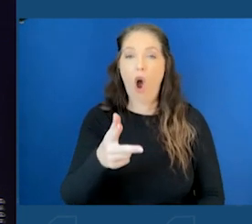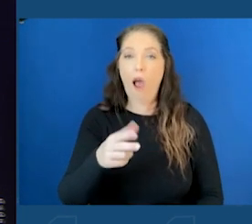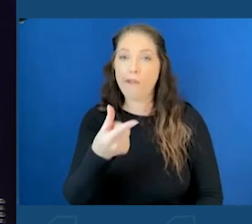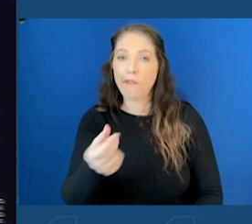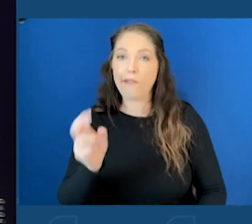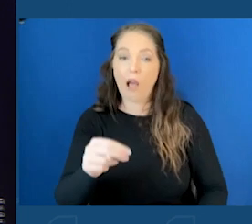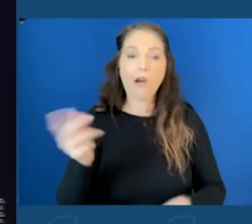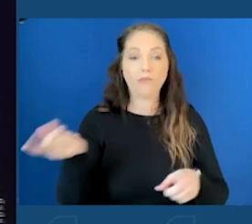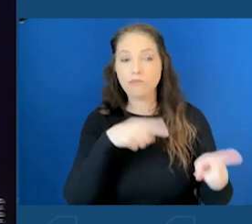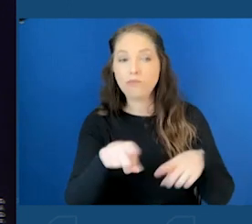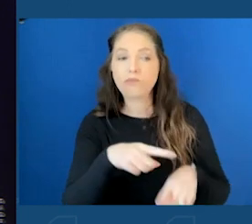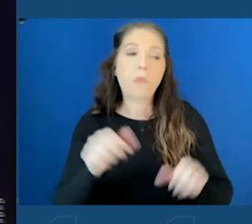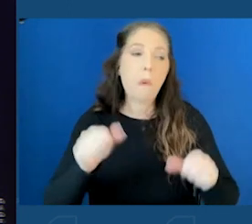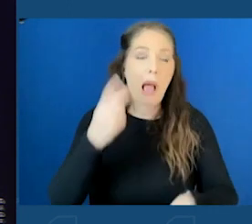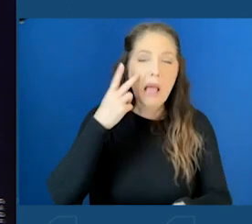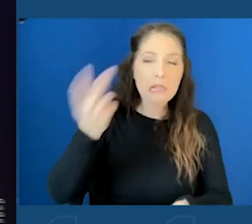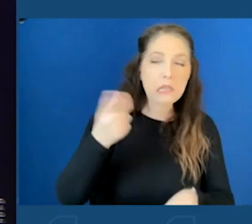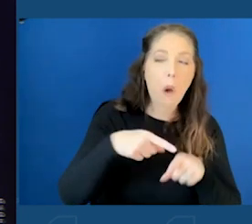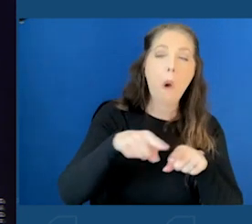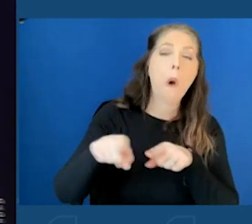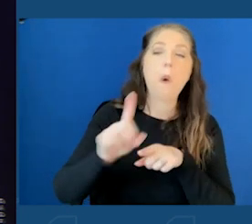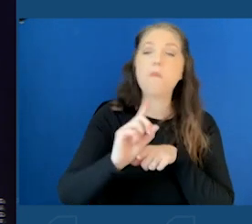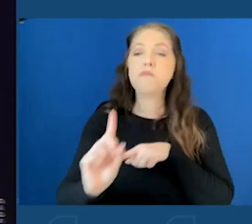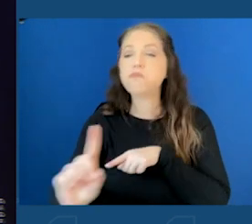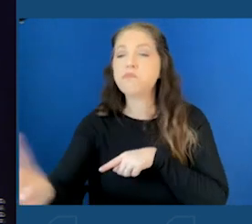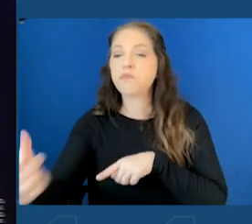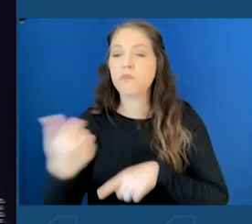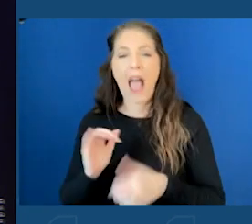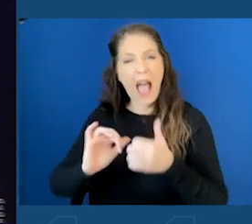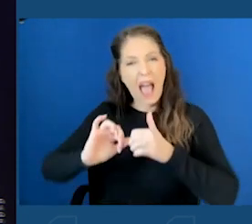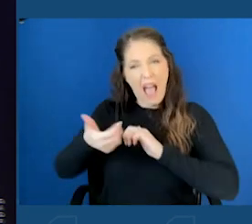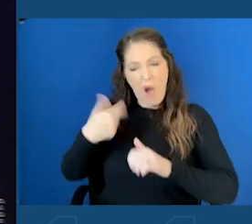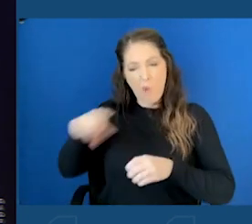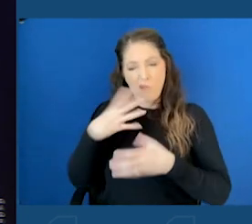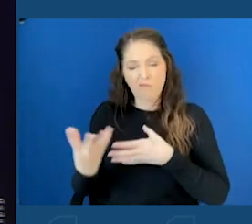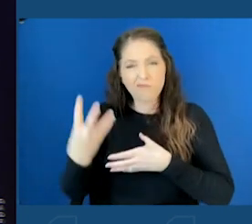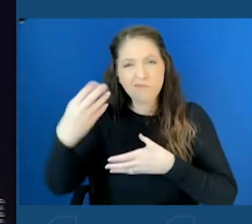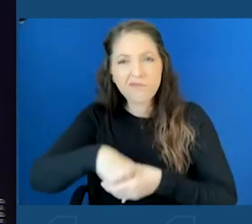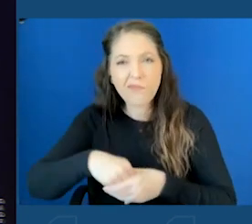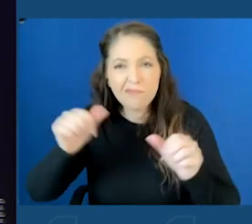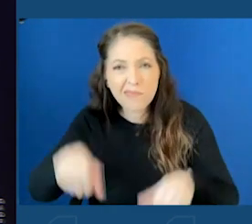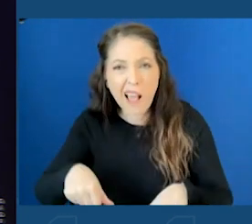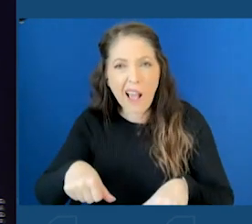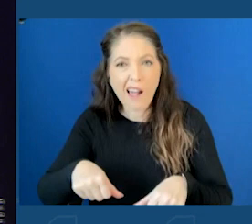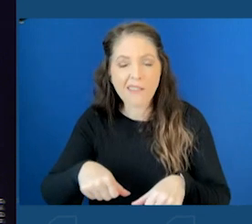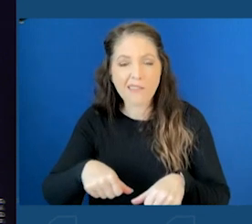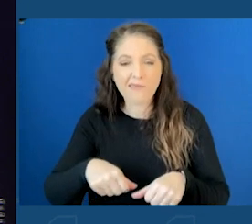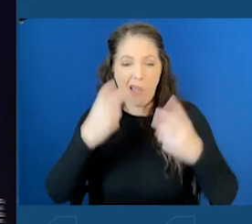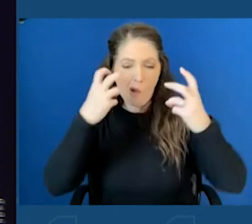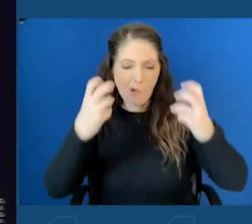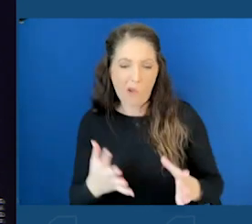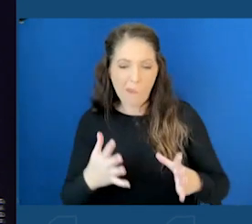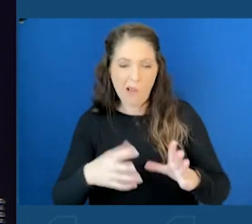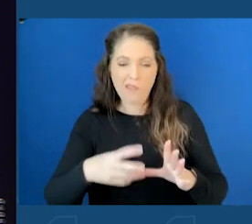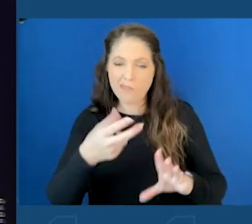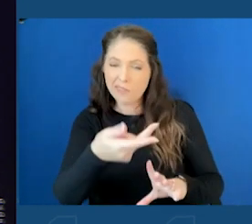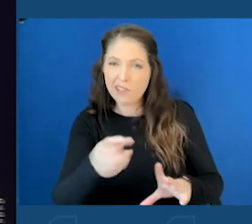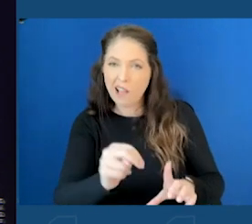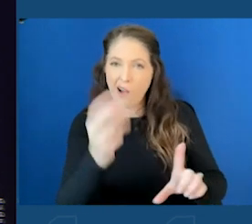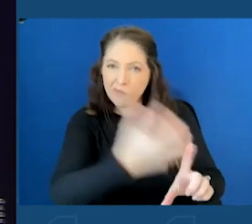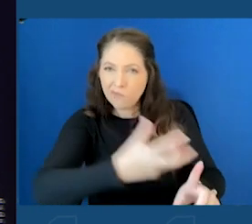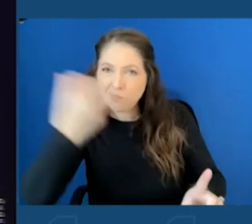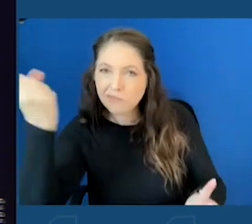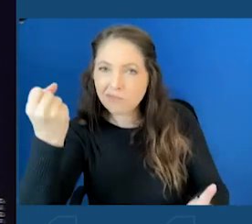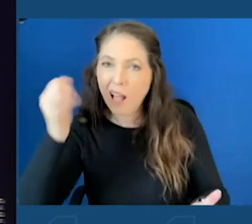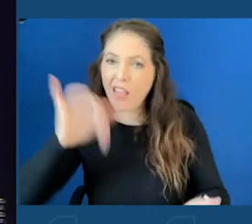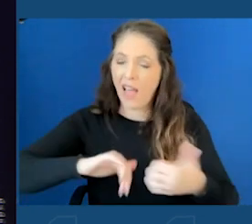where they're heading, and how we can be more involved in the interdiction, taking guns out of the hands of criminals. That's how we fight crime. That's how we